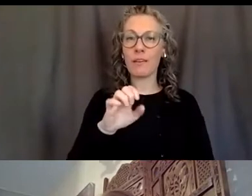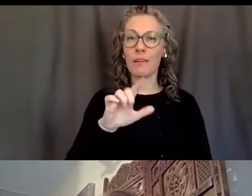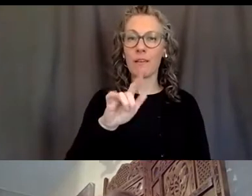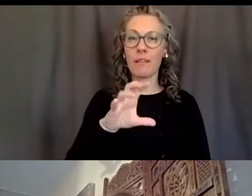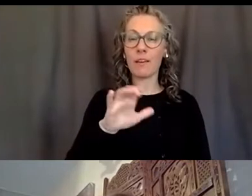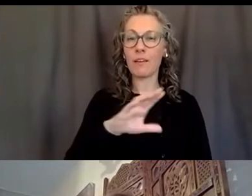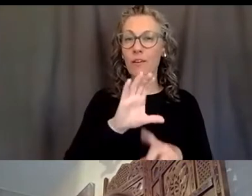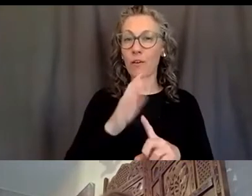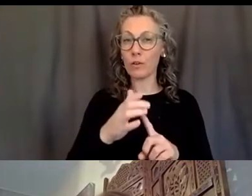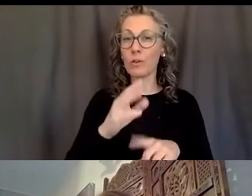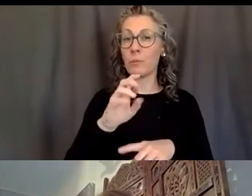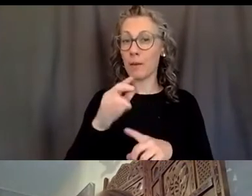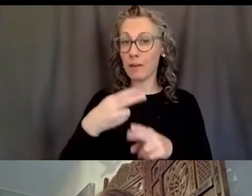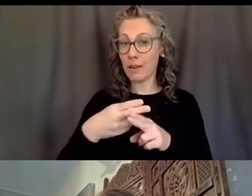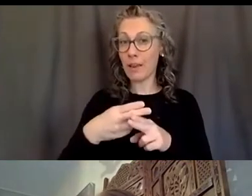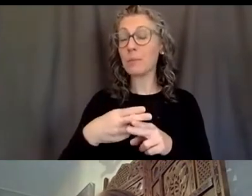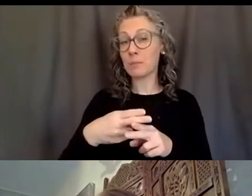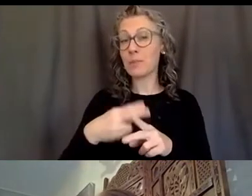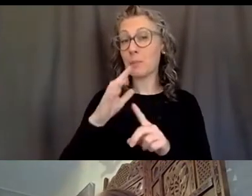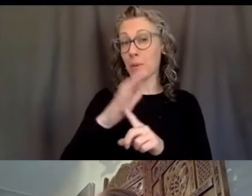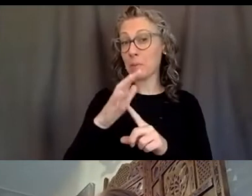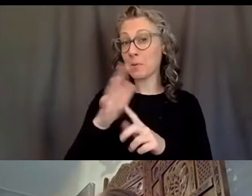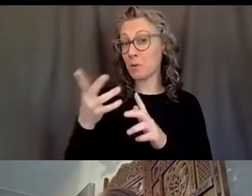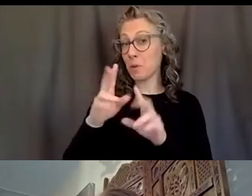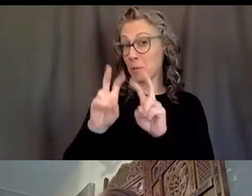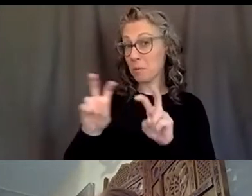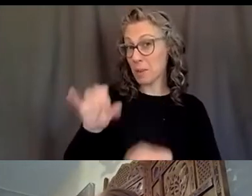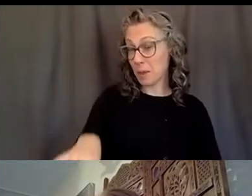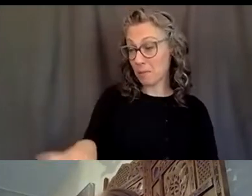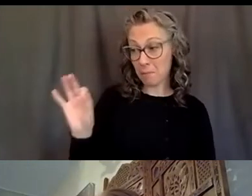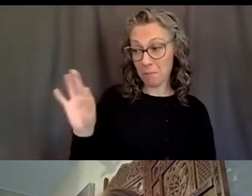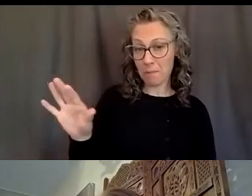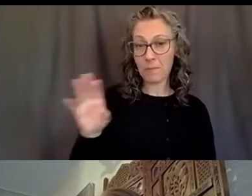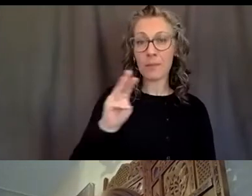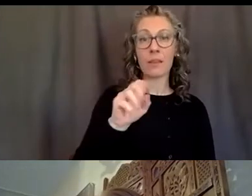popular. So it might be something to delve into. And it can be spelled